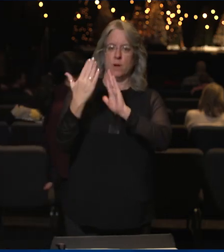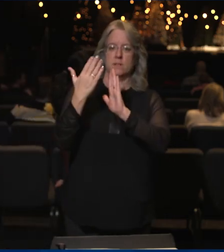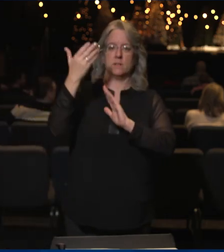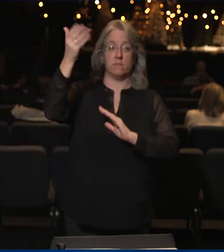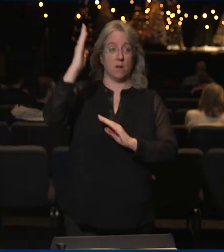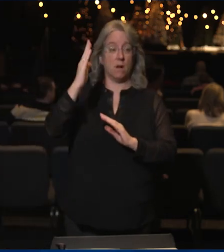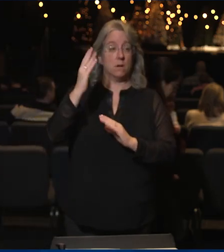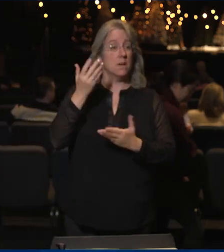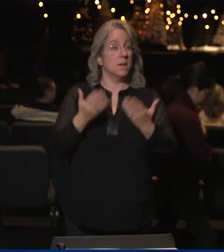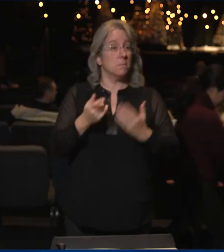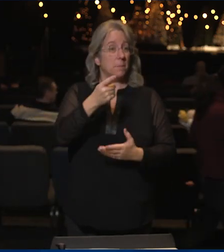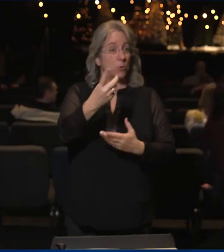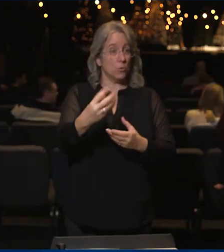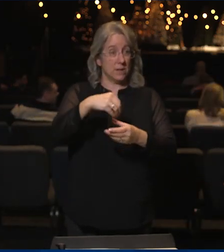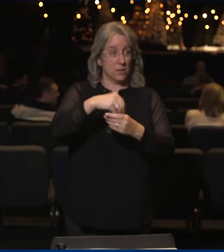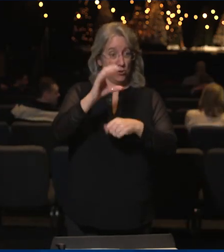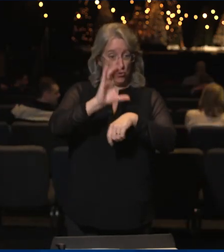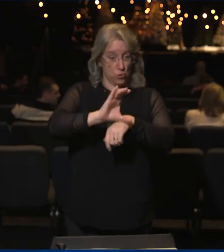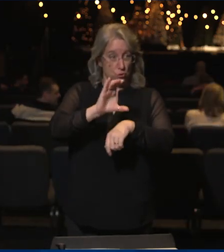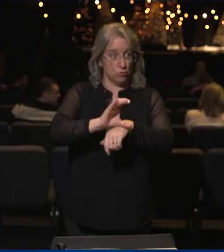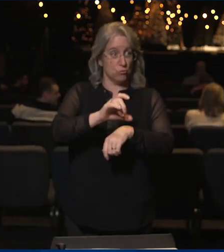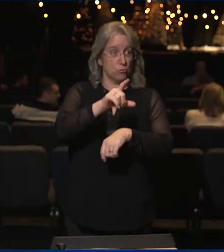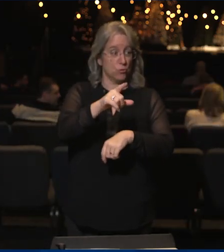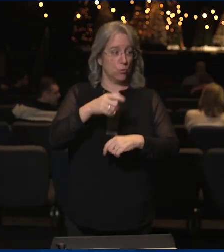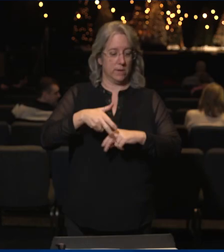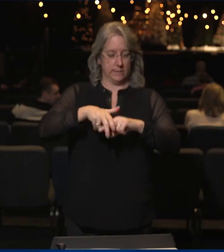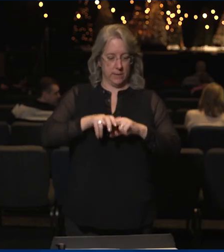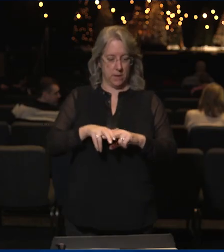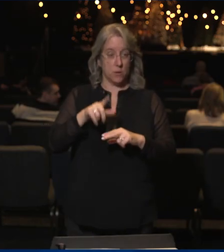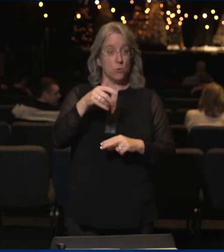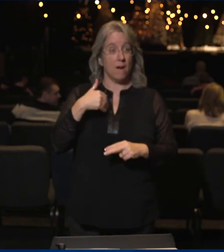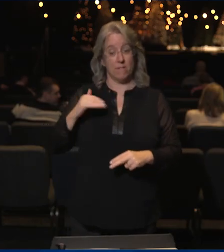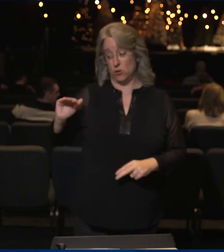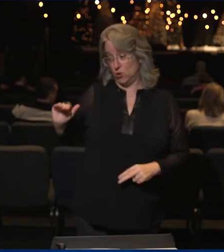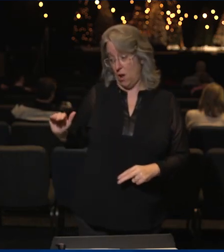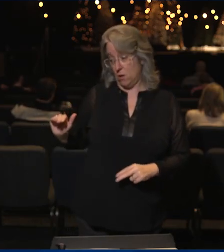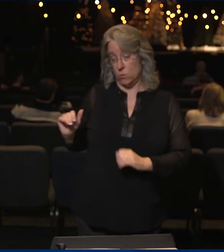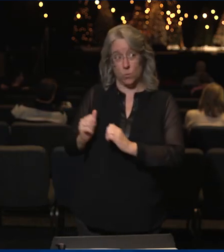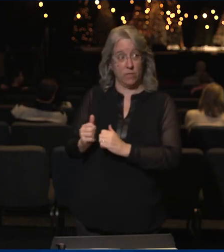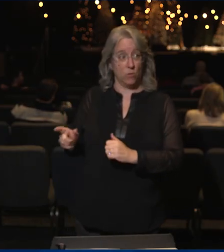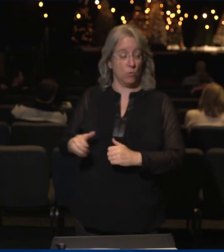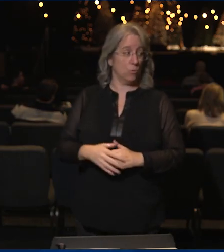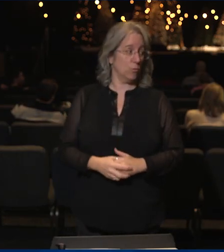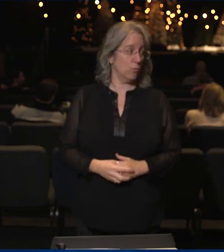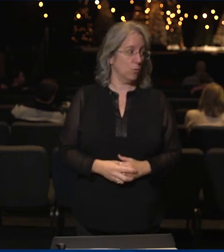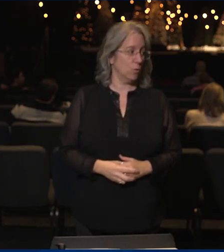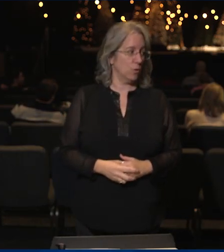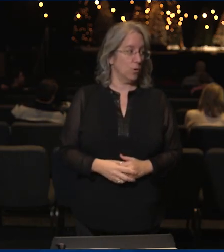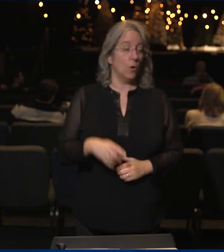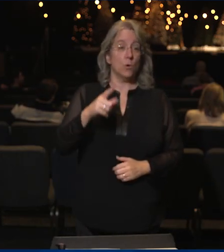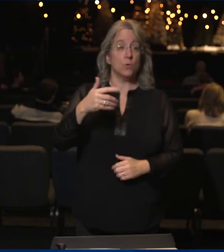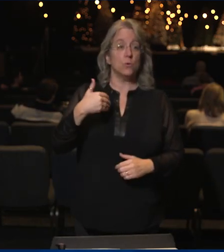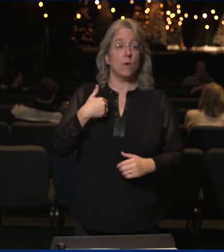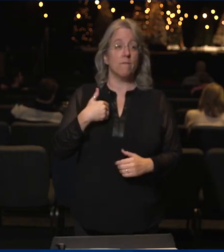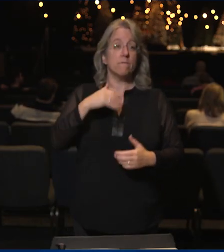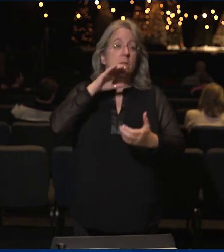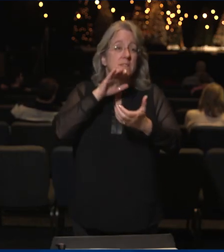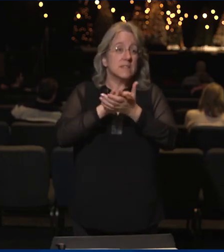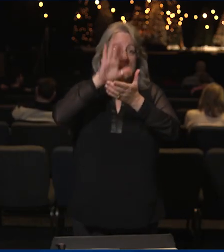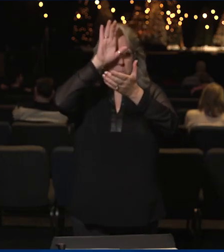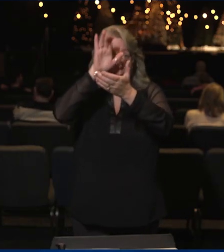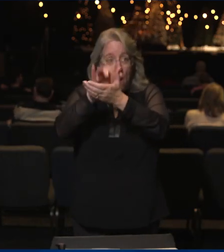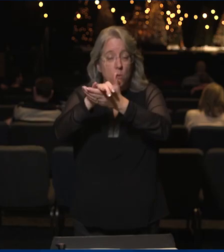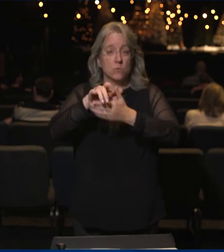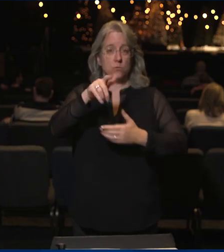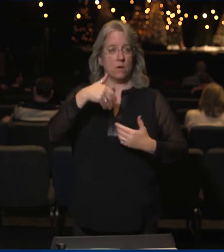sitting at a campus or you're sitting here and you've got a child sitting next to you. Or you've got a spouse sitting next to you. You've got a